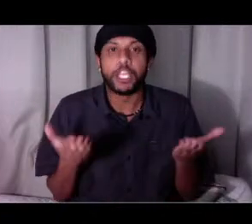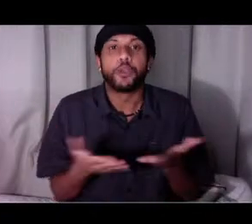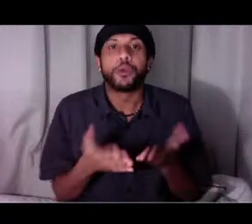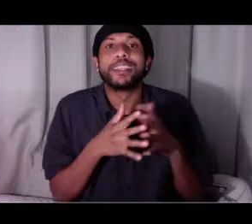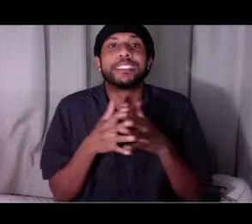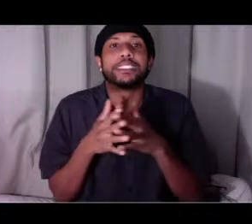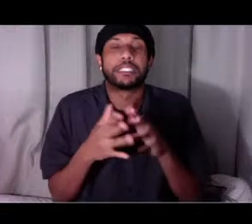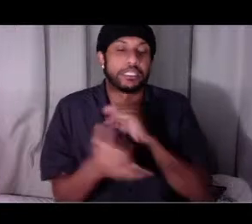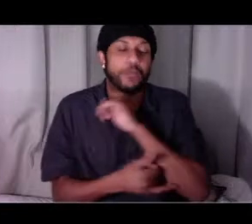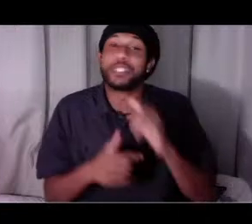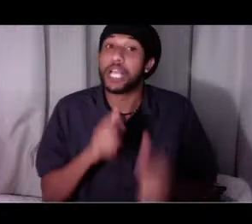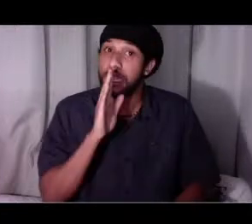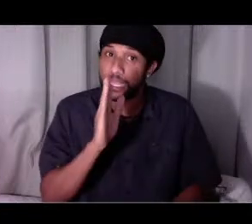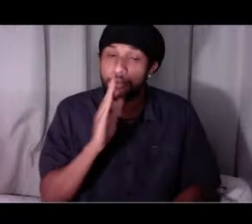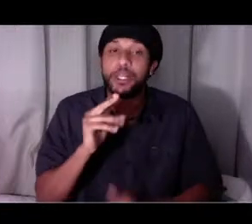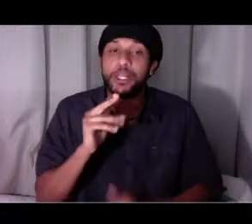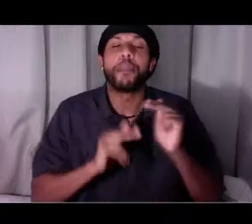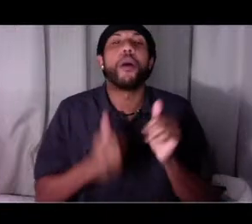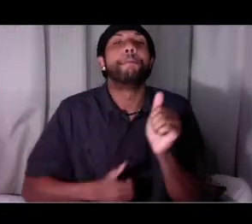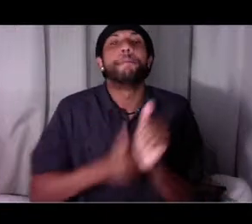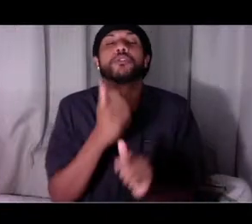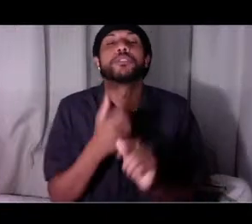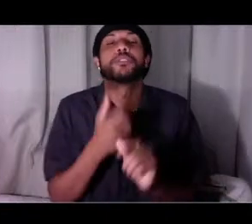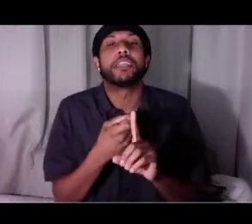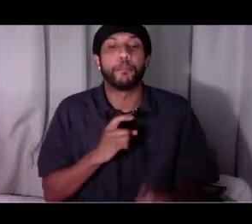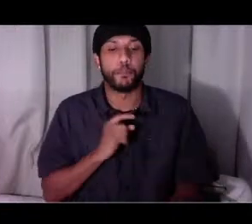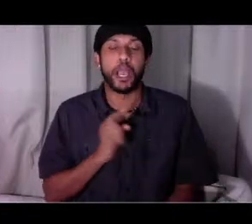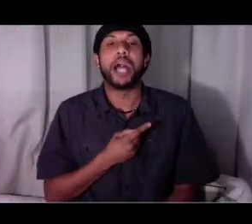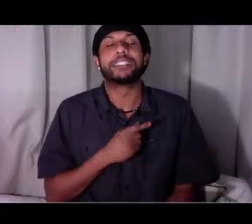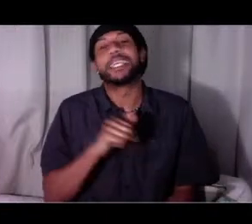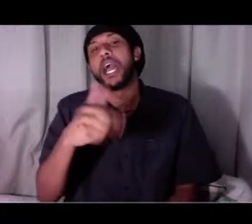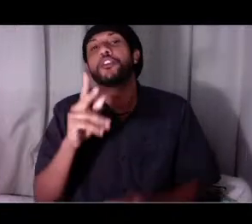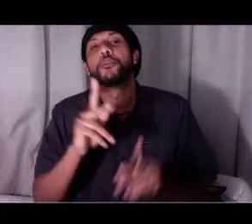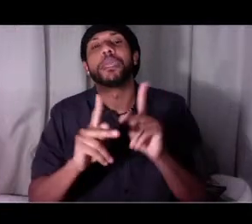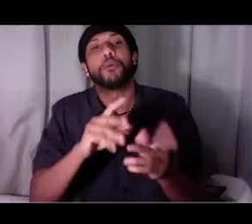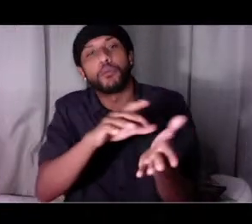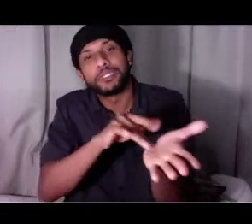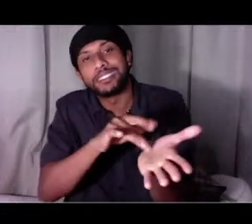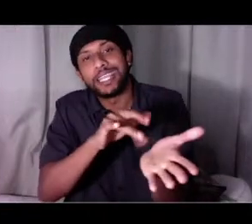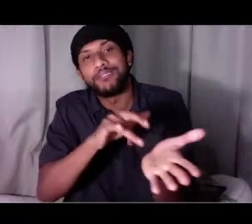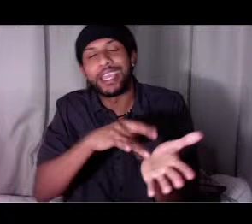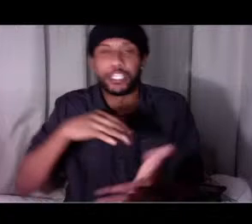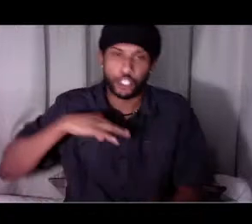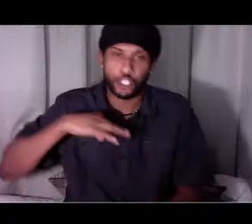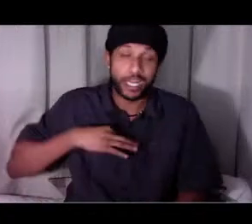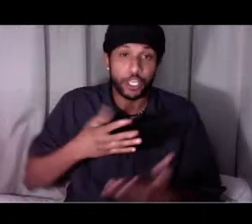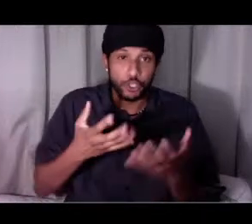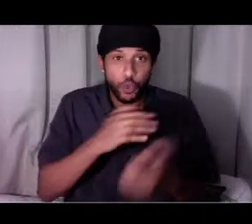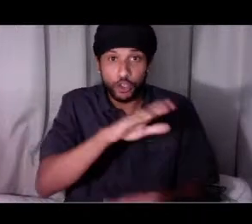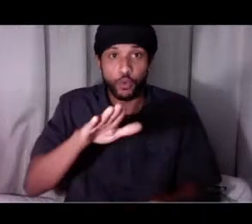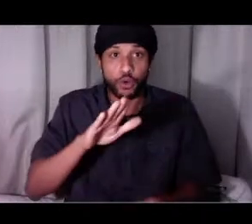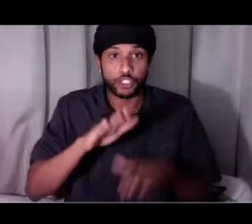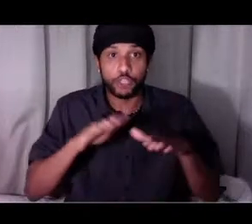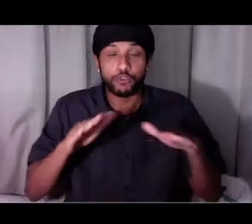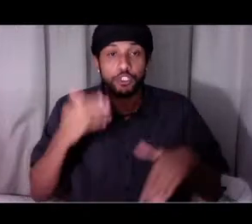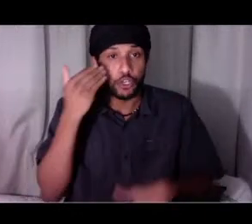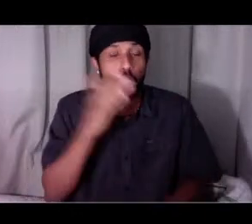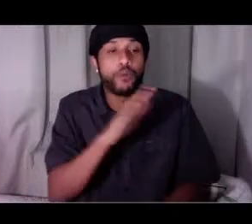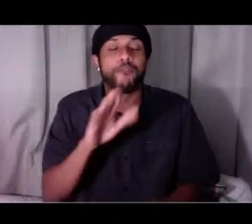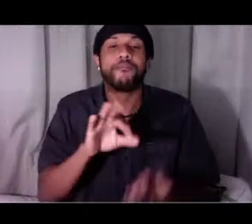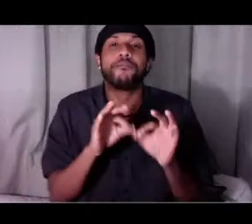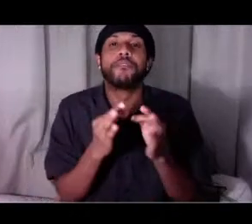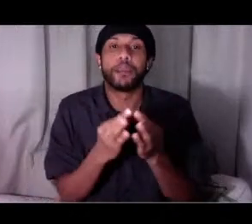literally built mostly by us and where others have taken credit for it you want your children you know there Spanish